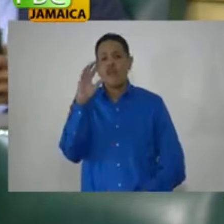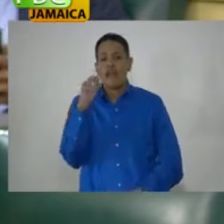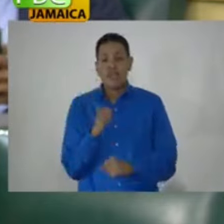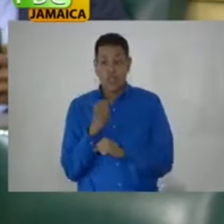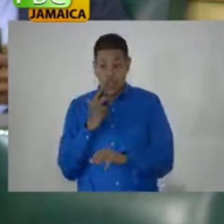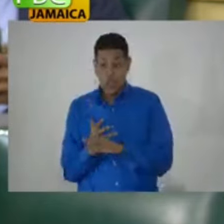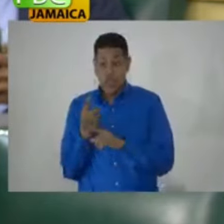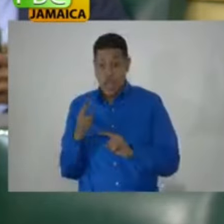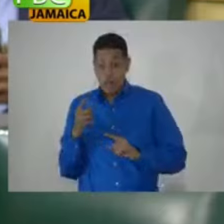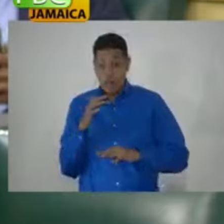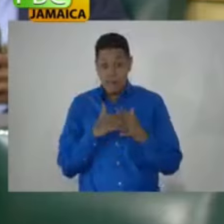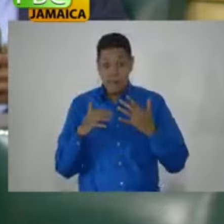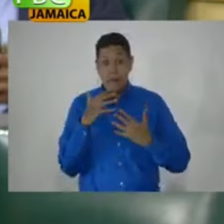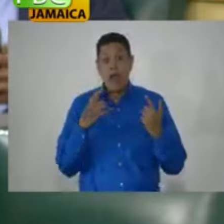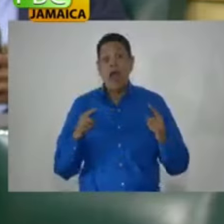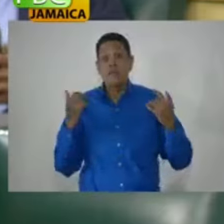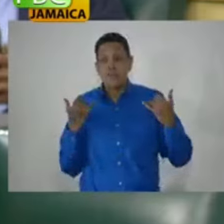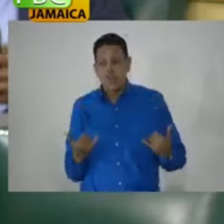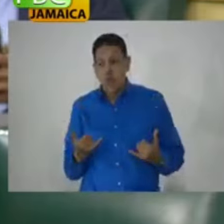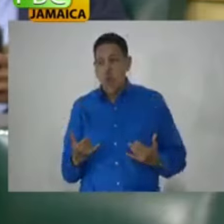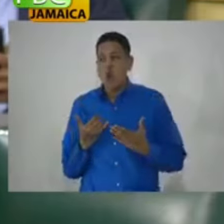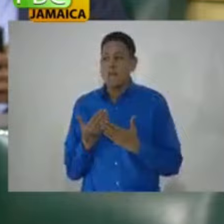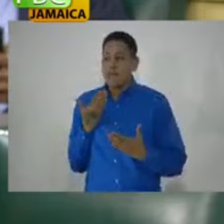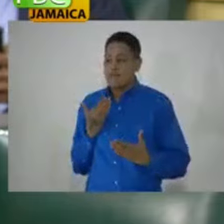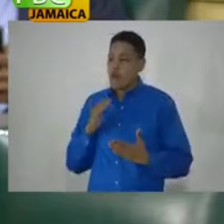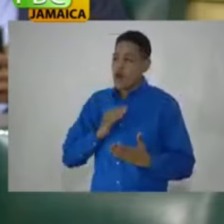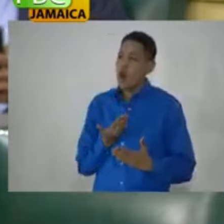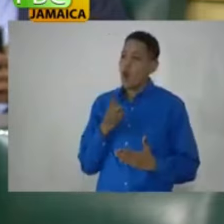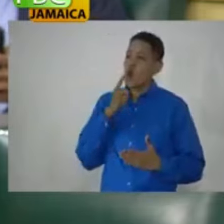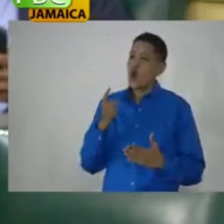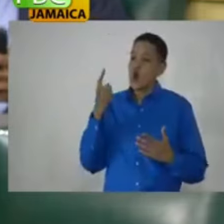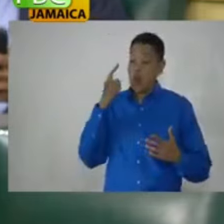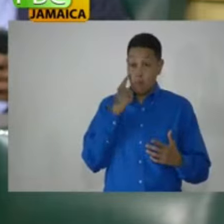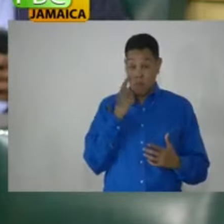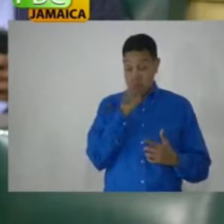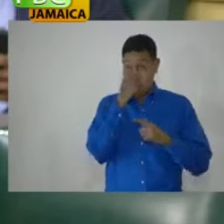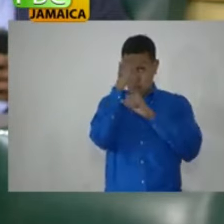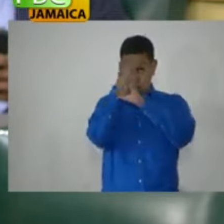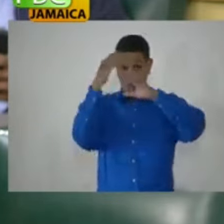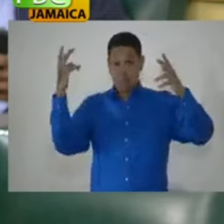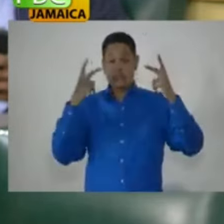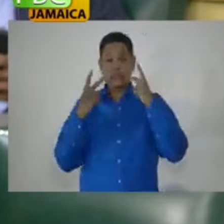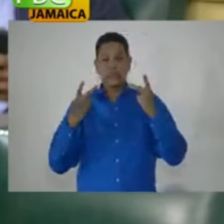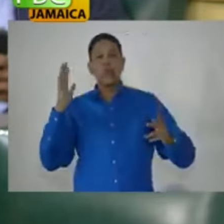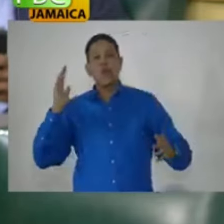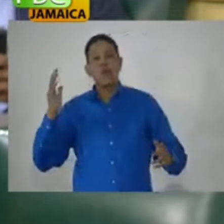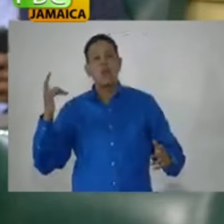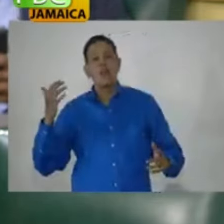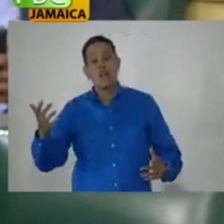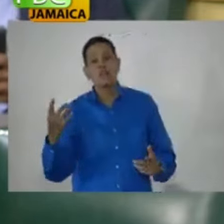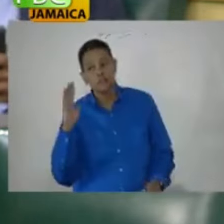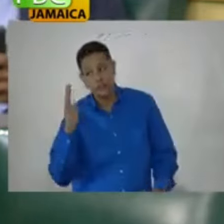years, Madam Speaker, right before our very eyes.